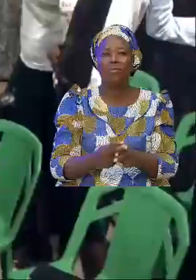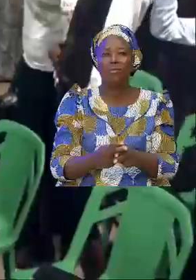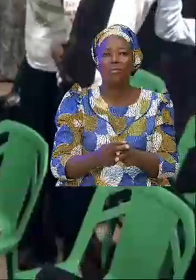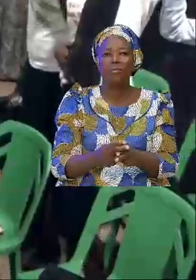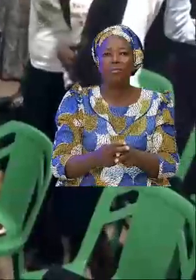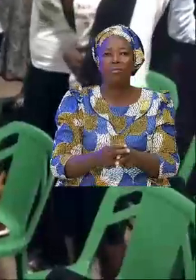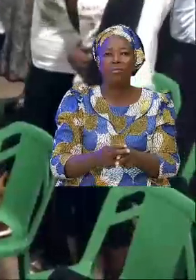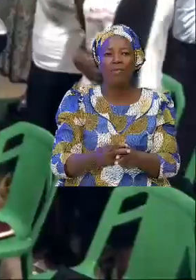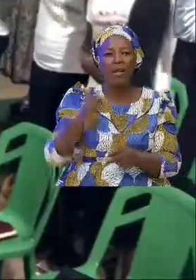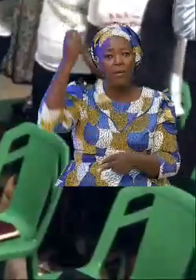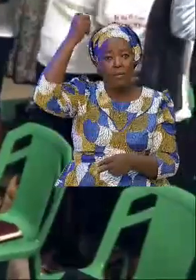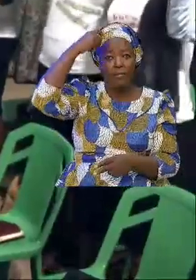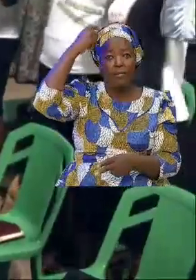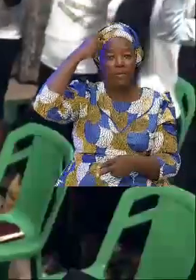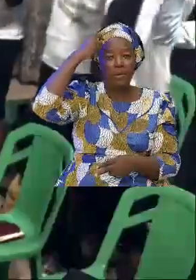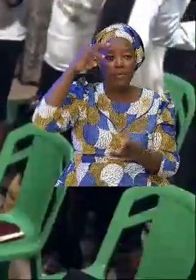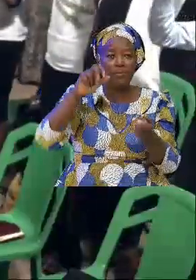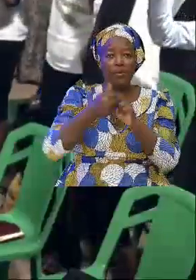Swellings will vanish away.